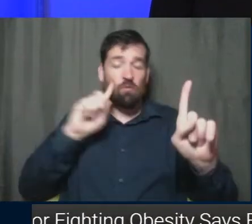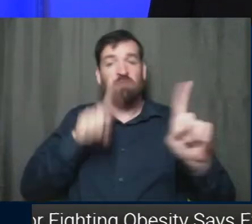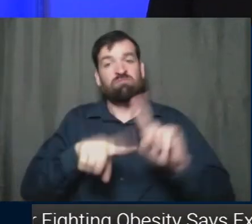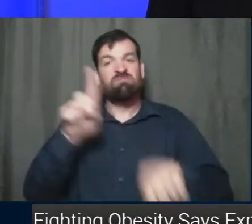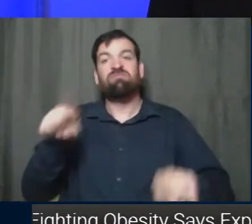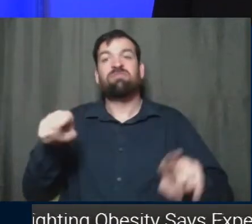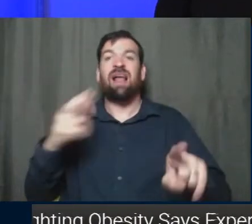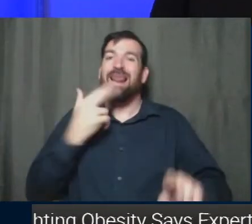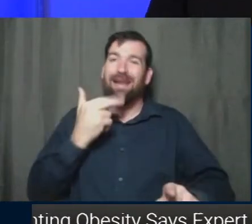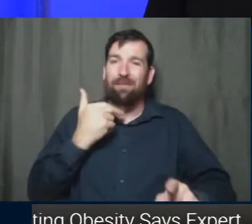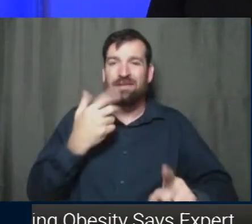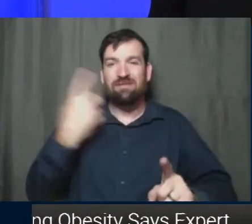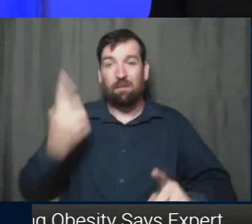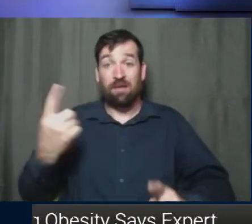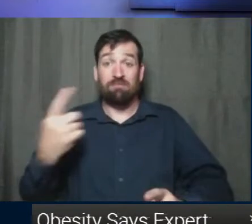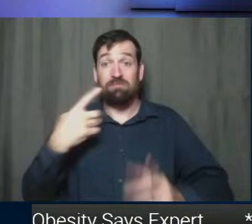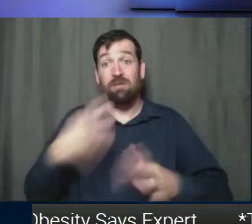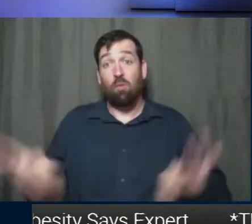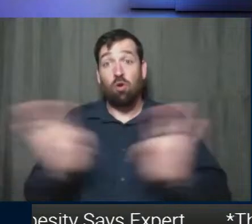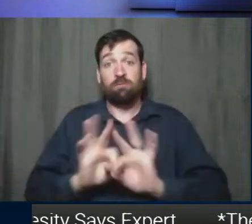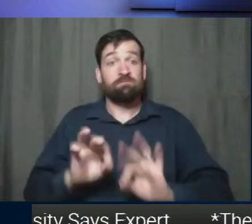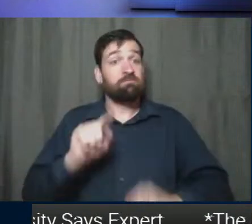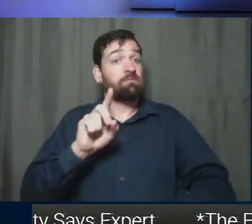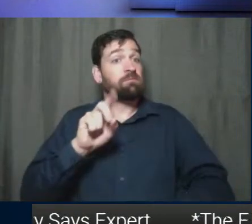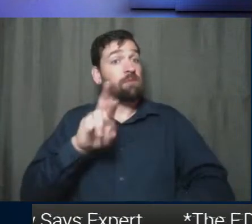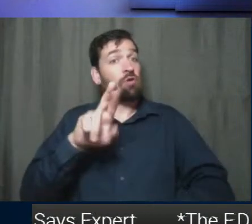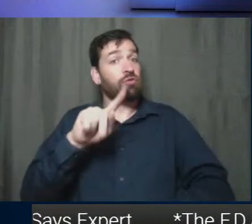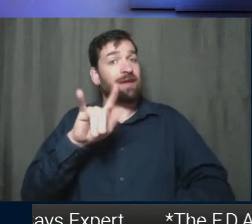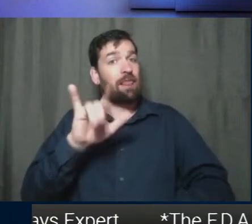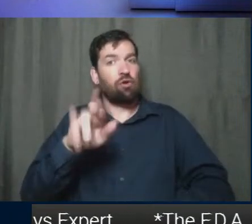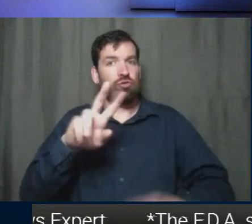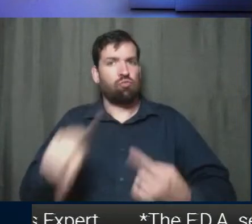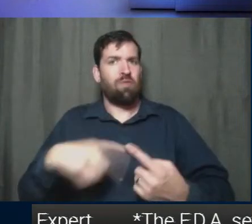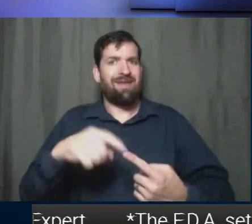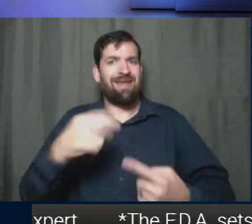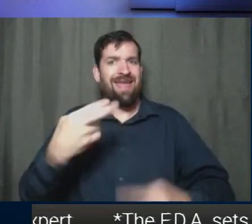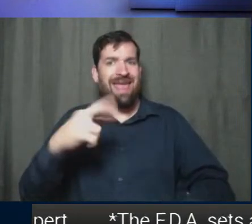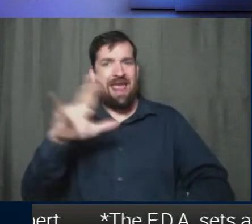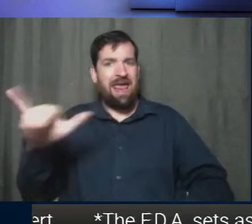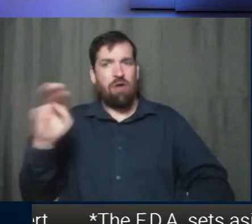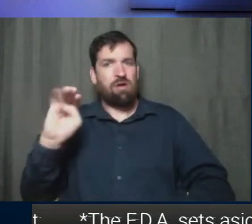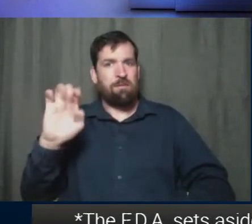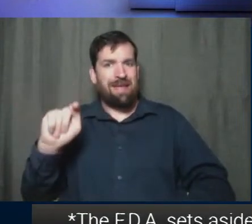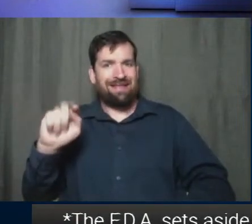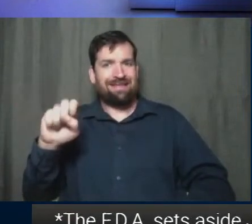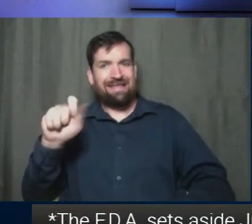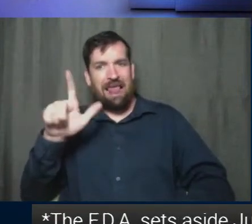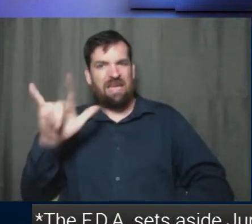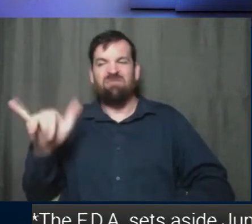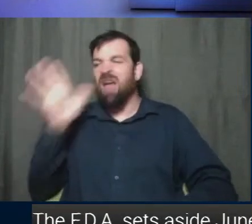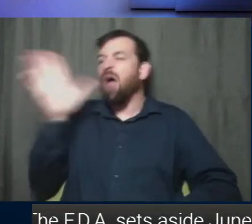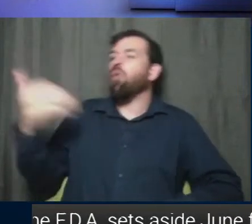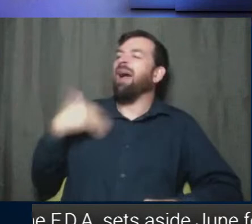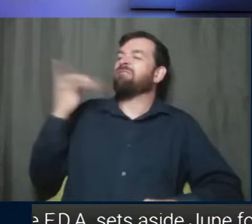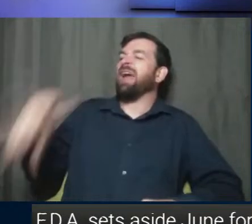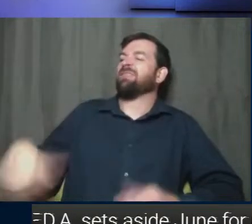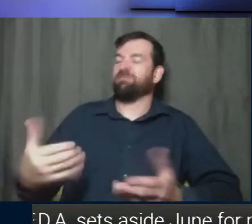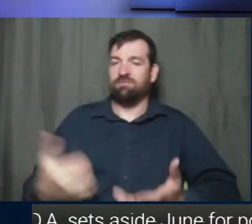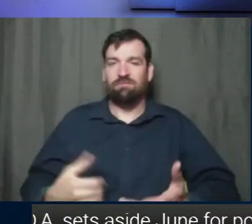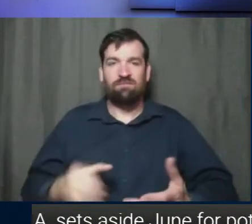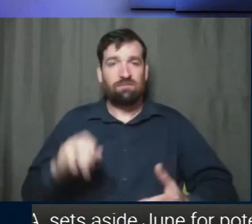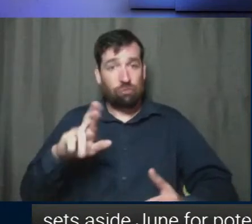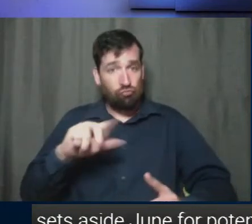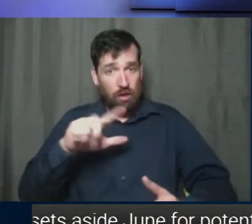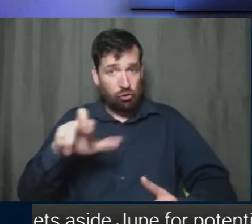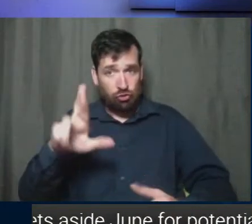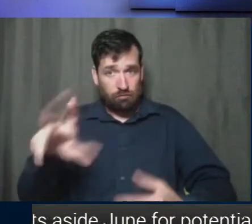matters. So, Dr. Taylor, it's like when Harry met Sally. I'll have what he's having. Yes, exactly. Right? Roger, do you eat anything